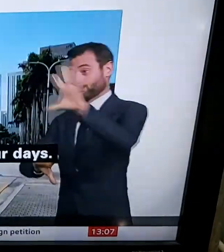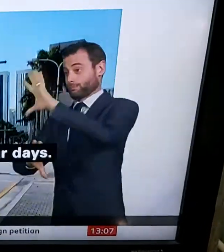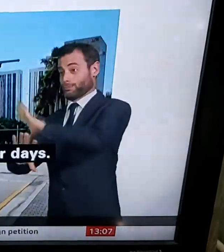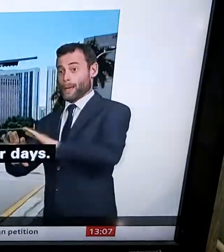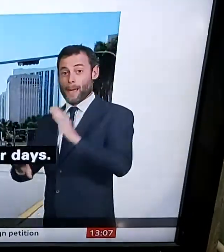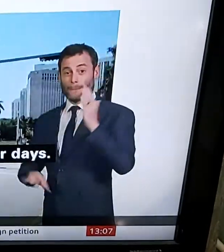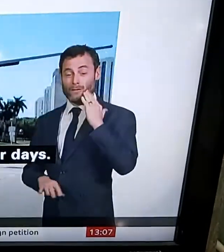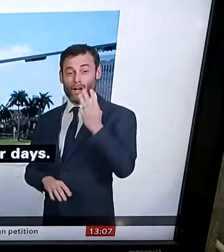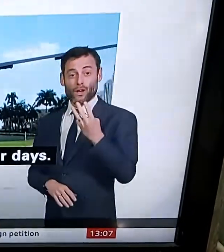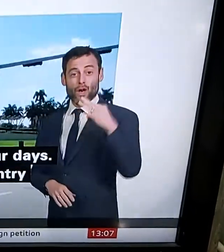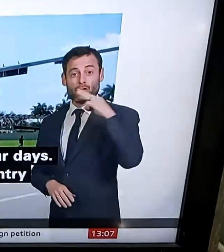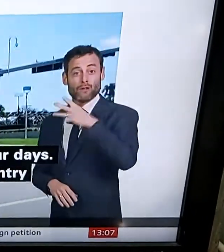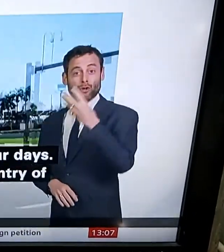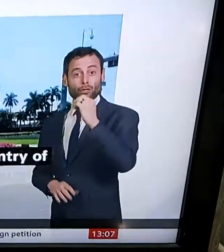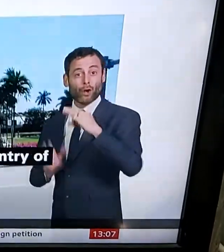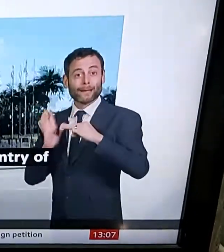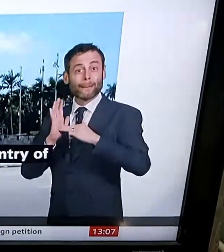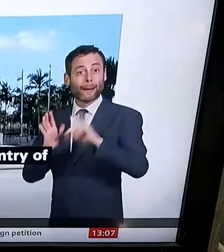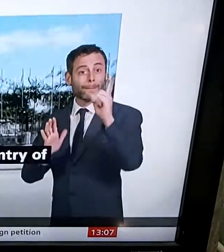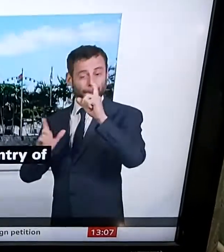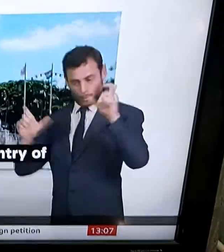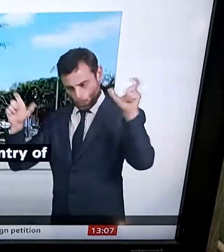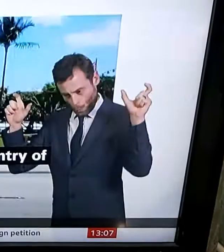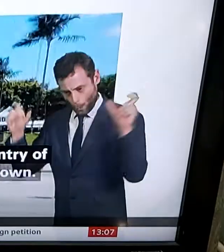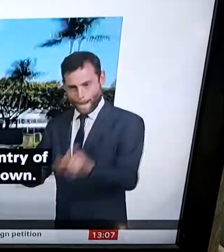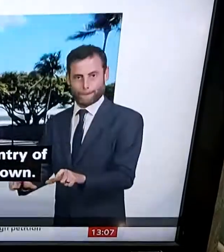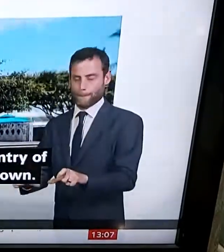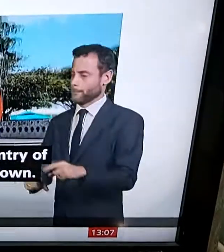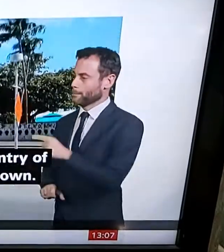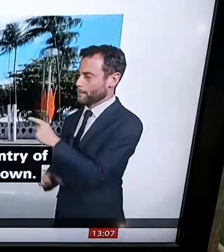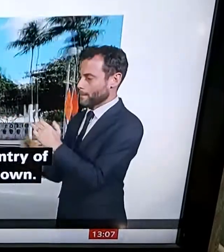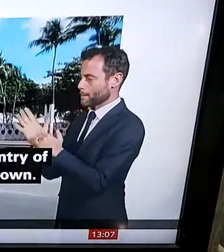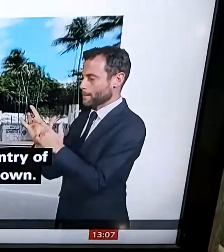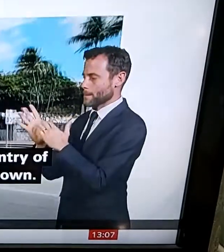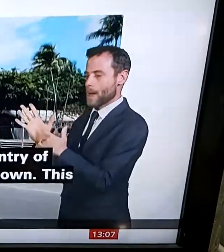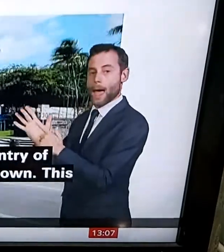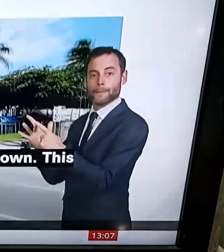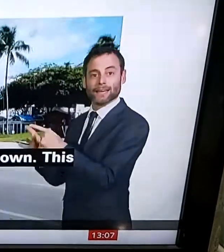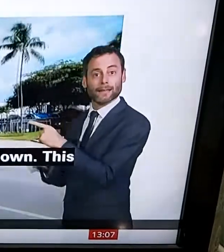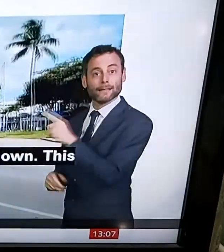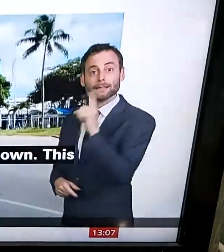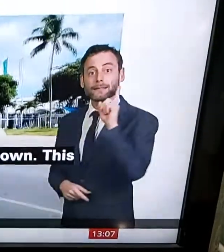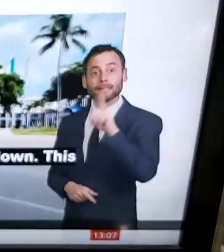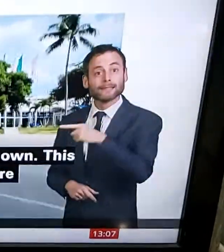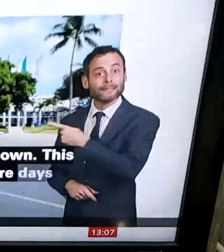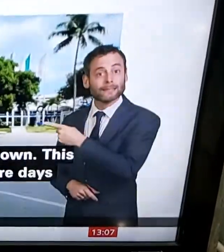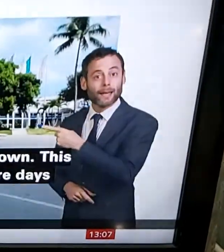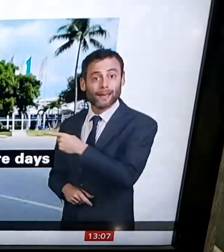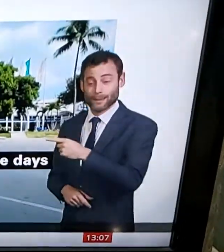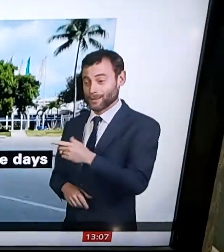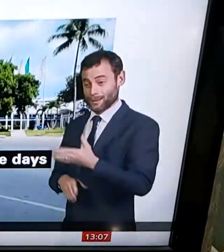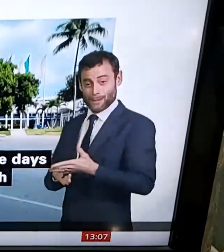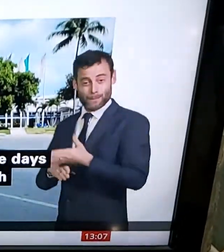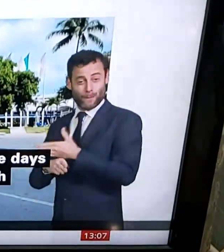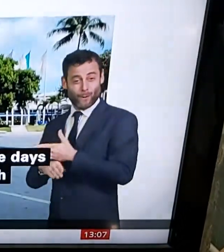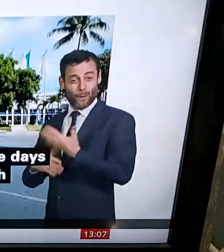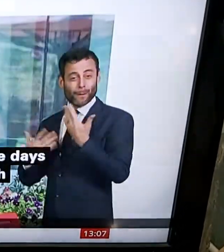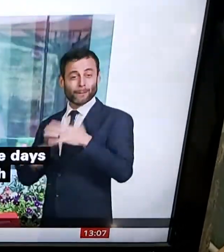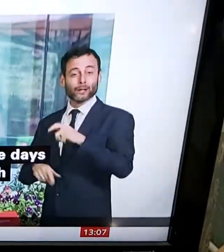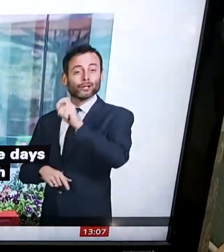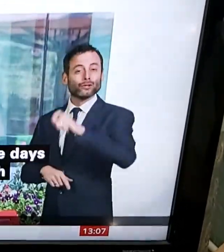people in lockdown. This was Miami yesterday, where days earlier streets were thronged with students enjoying spring